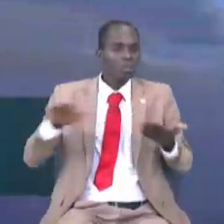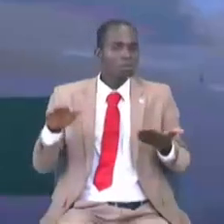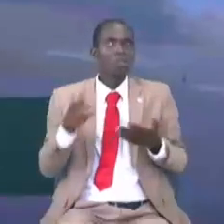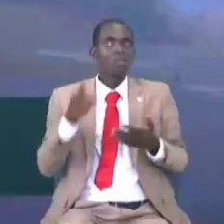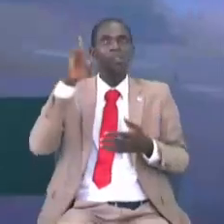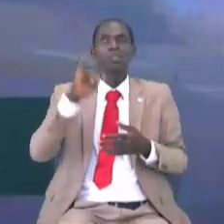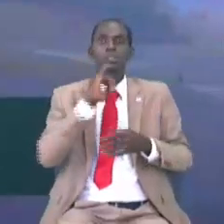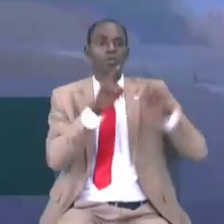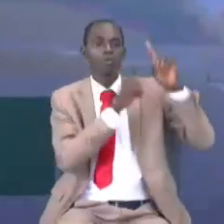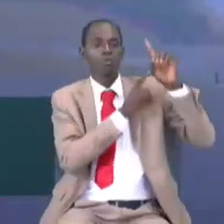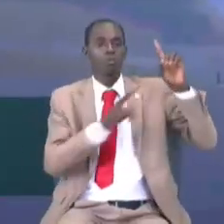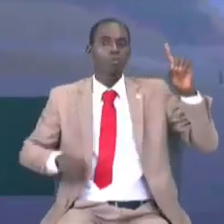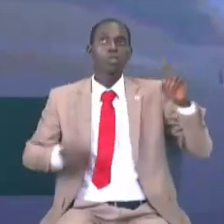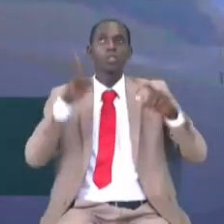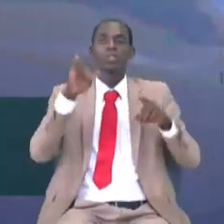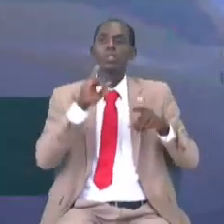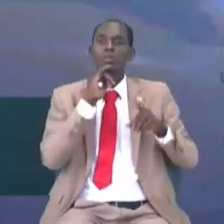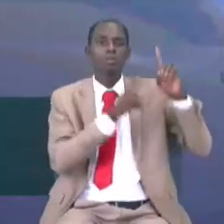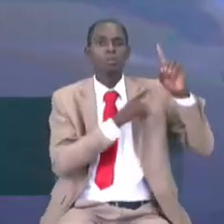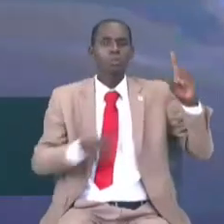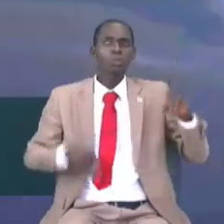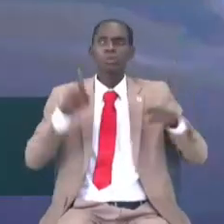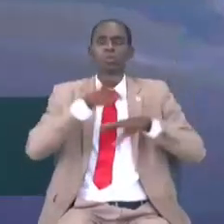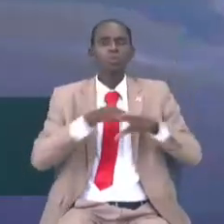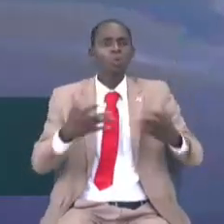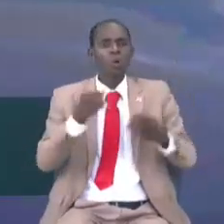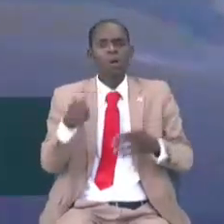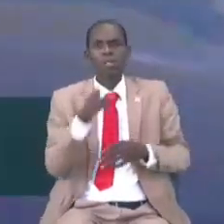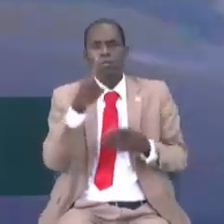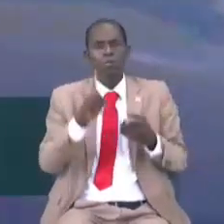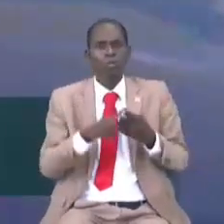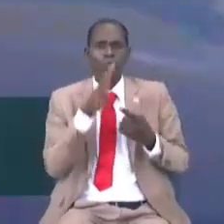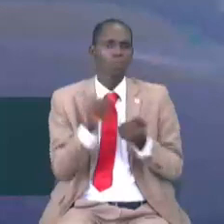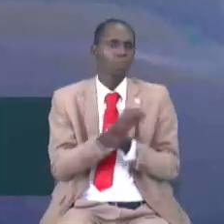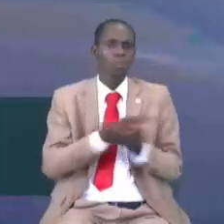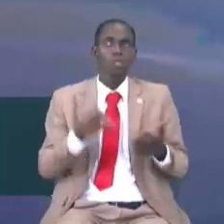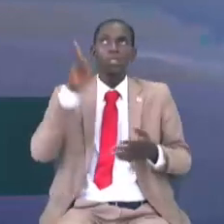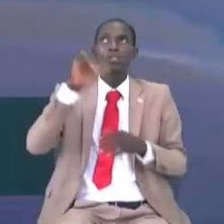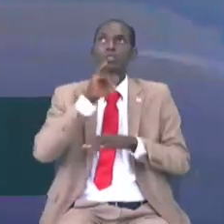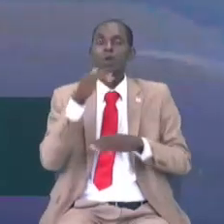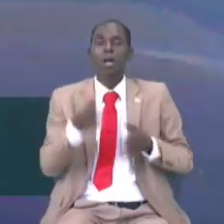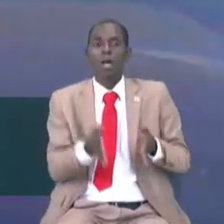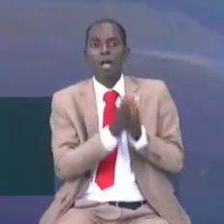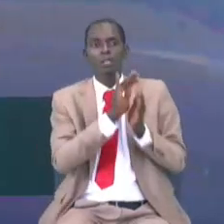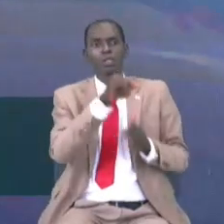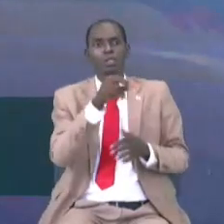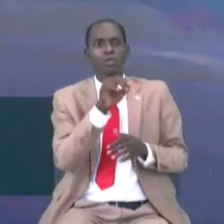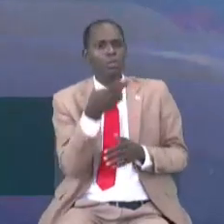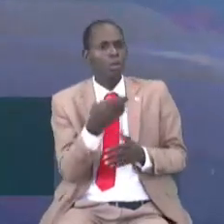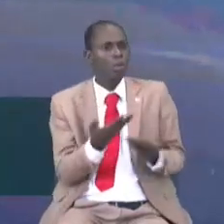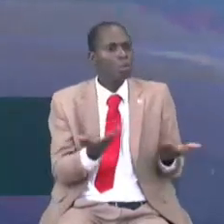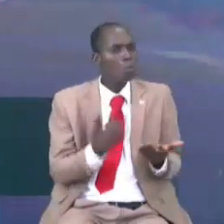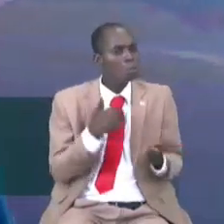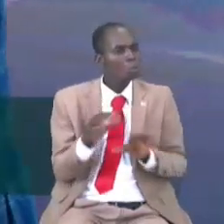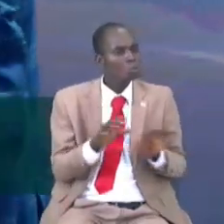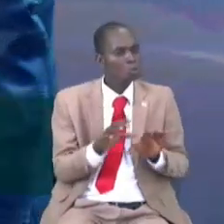He didn't have to go and ask Jonah, what shall we do? Man and God don't have to come on a conference